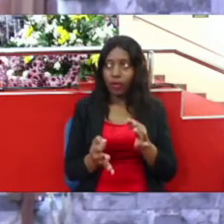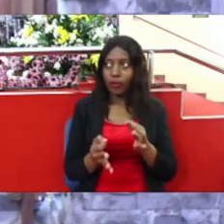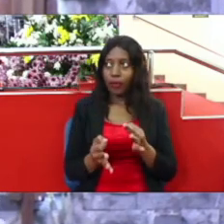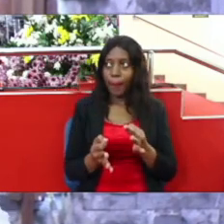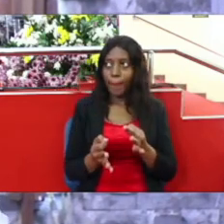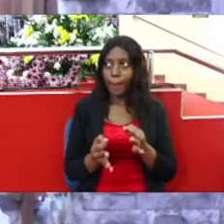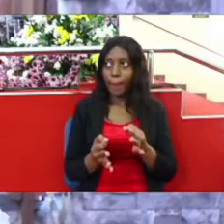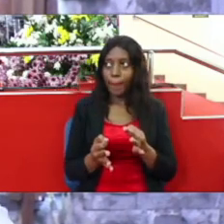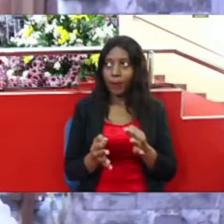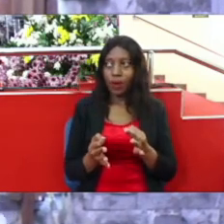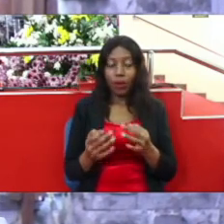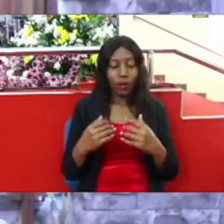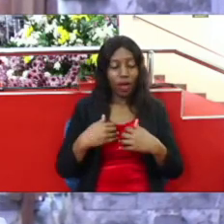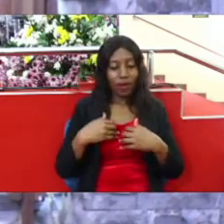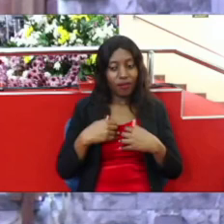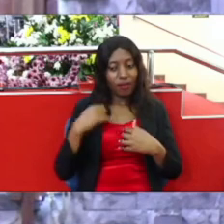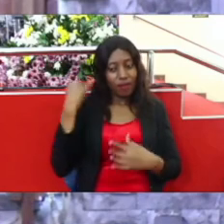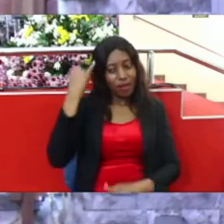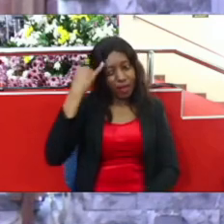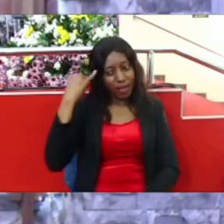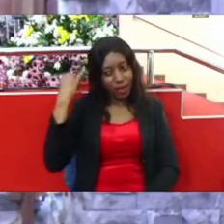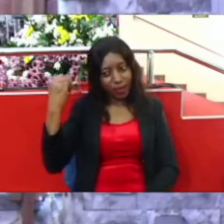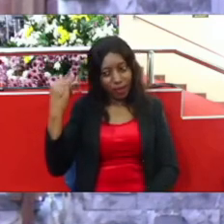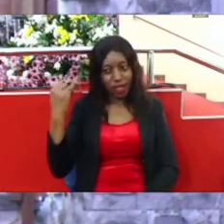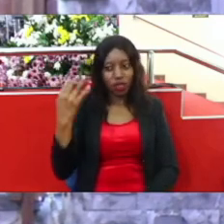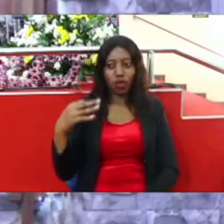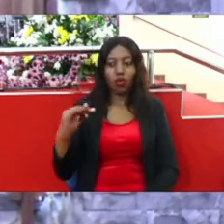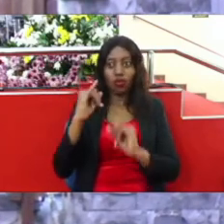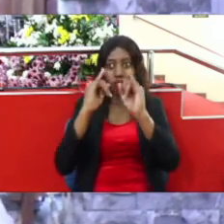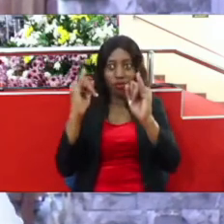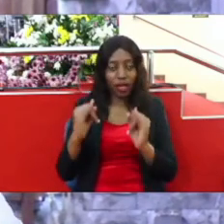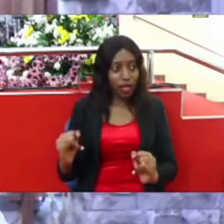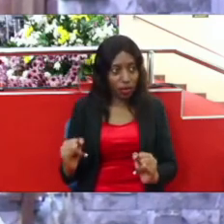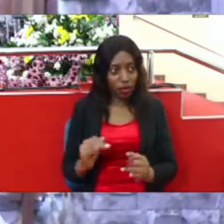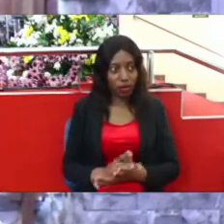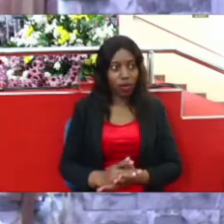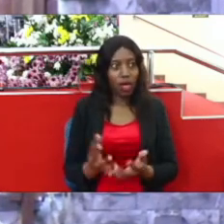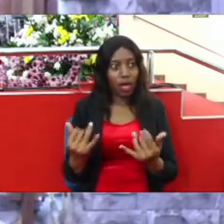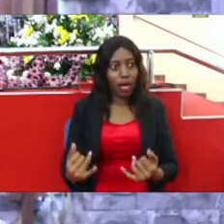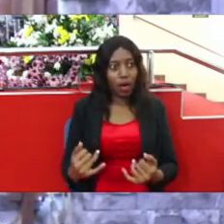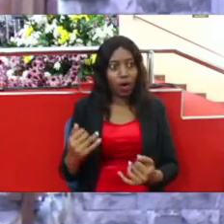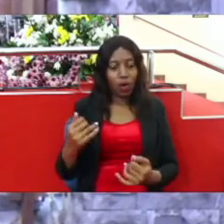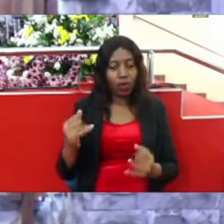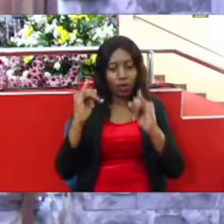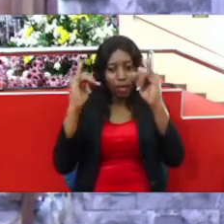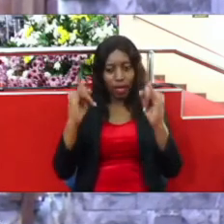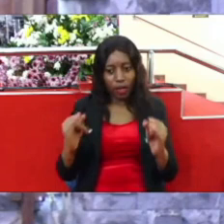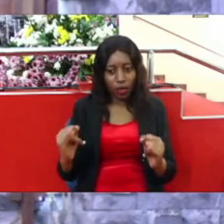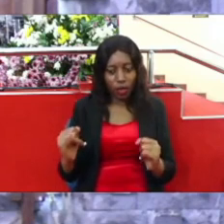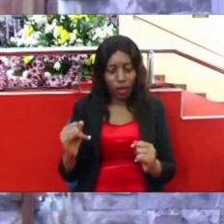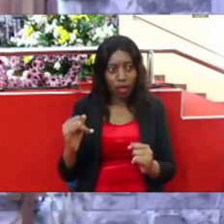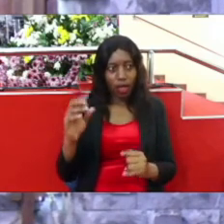that image of the God Dagon. Sijui kama tuna hiyo picha. Now the God Dagon, huyu Mungu, was supposed to be